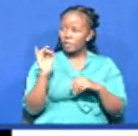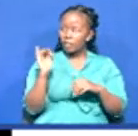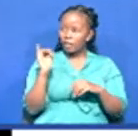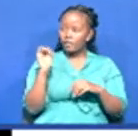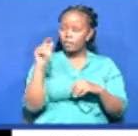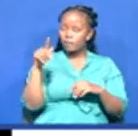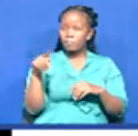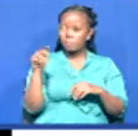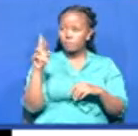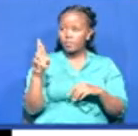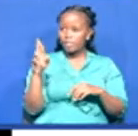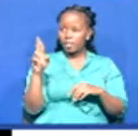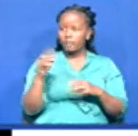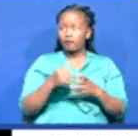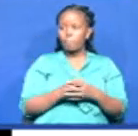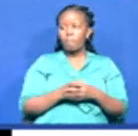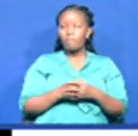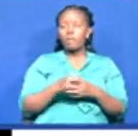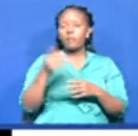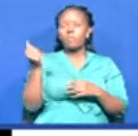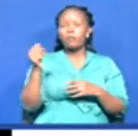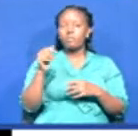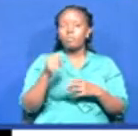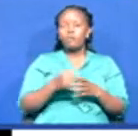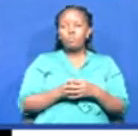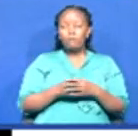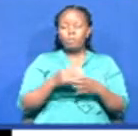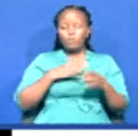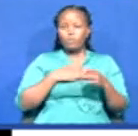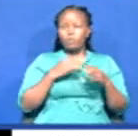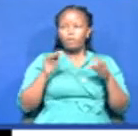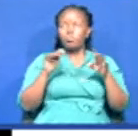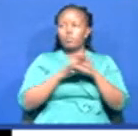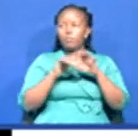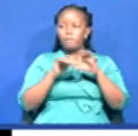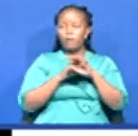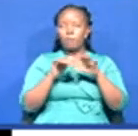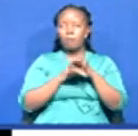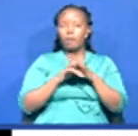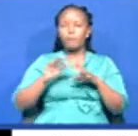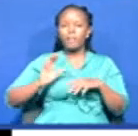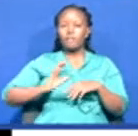name. I'm a member, a committee member on the